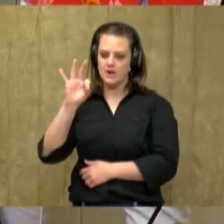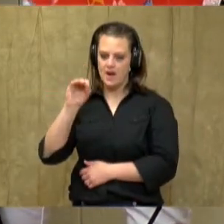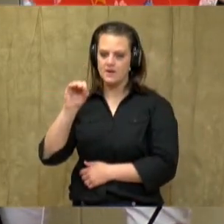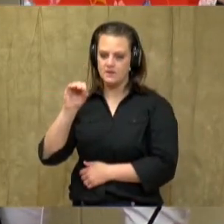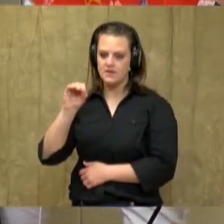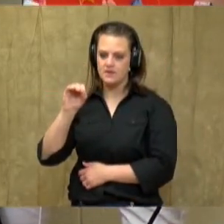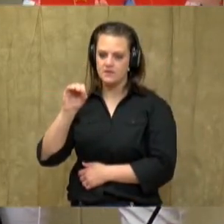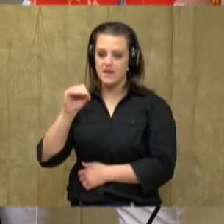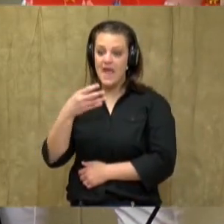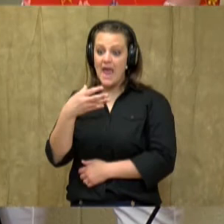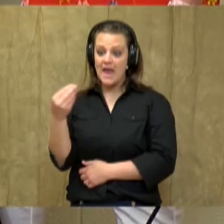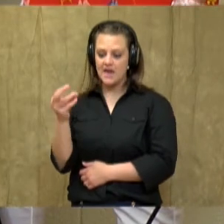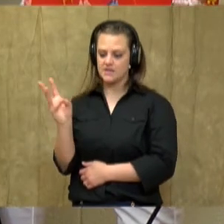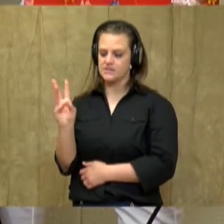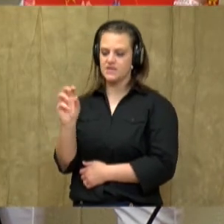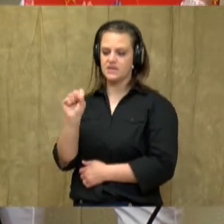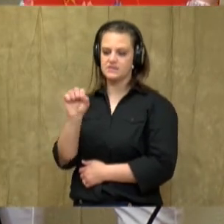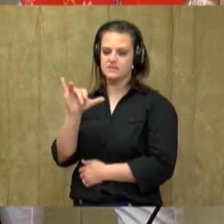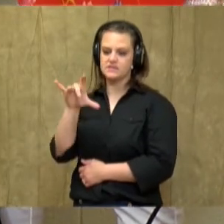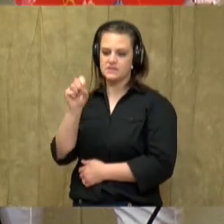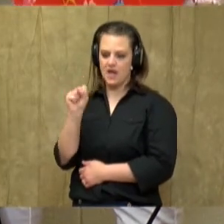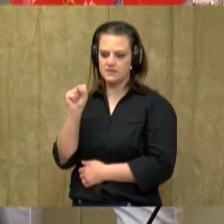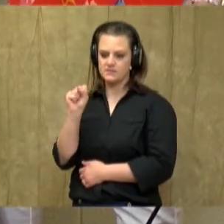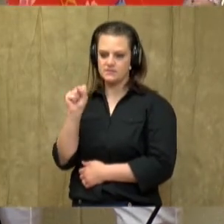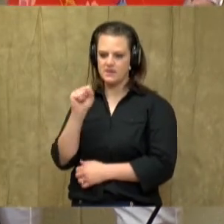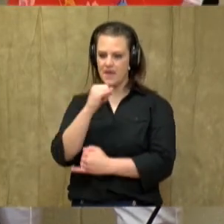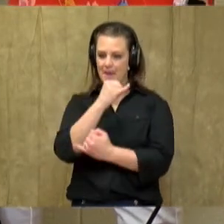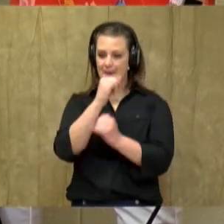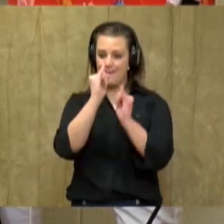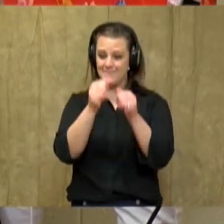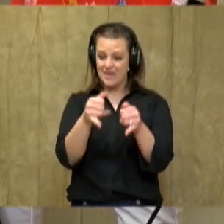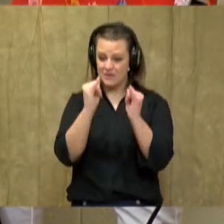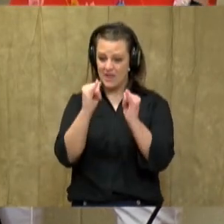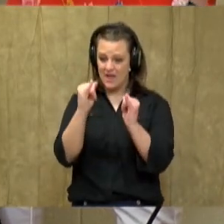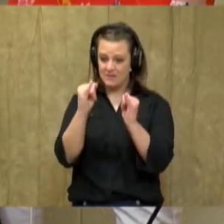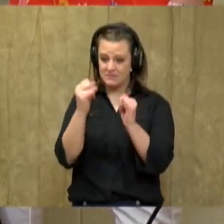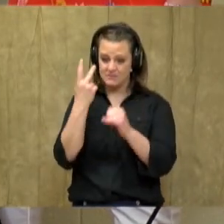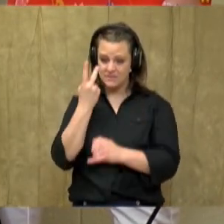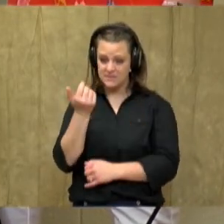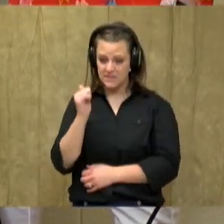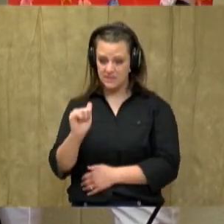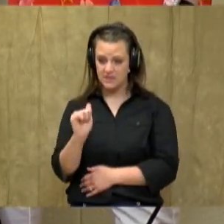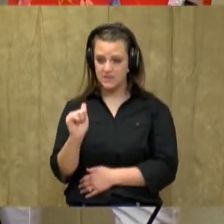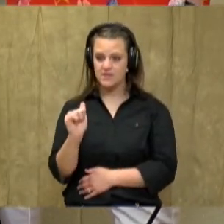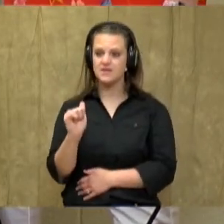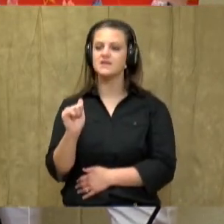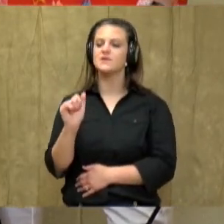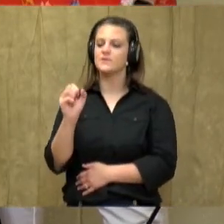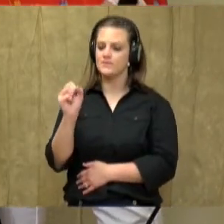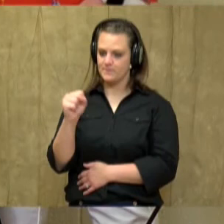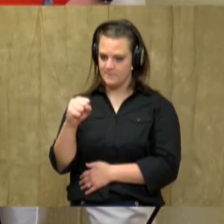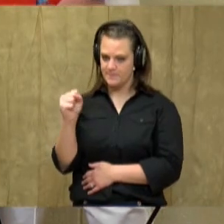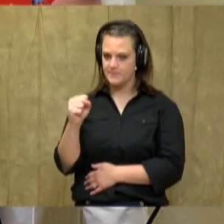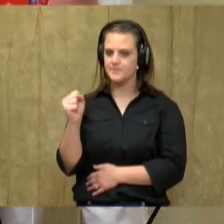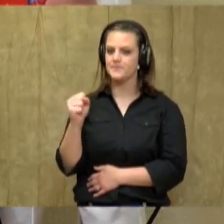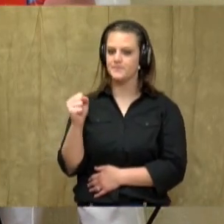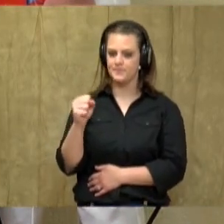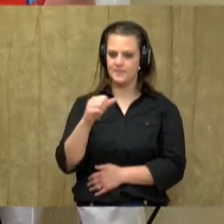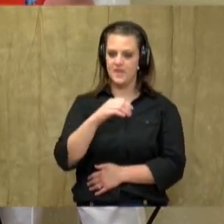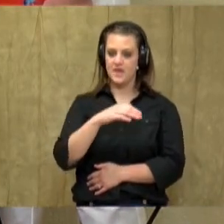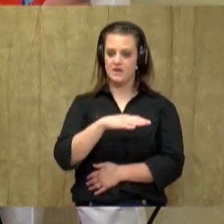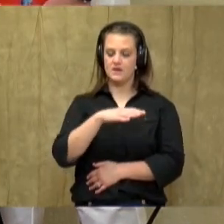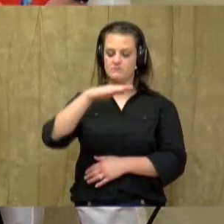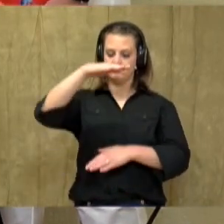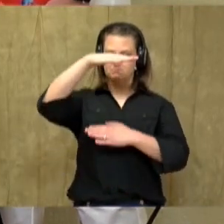sides, right? All right, do we have any parallel lines in this hexagon? Absolutely. We know